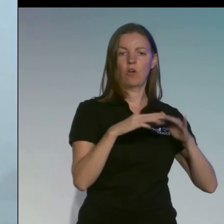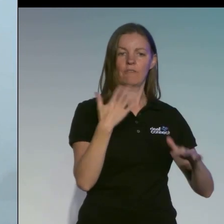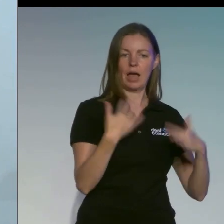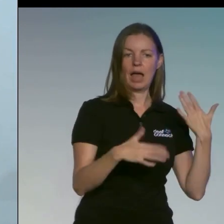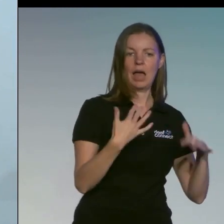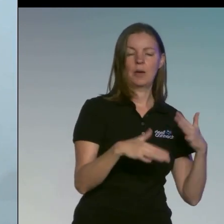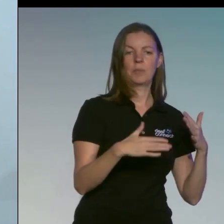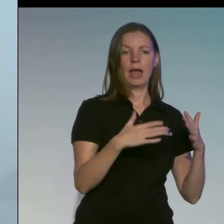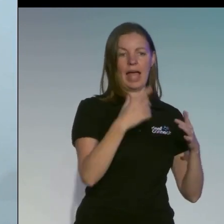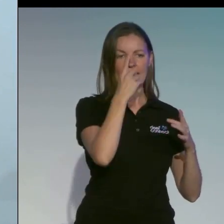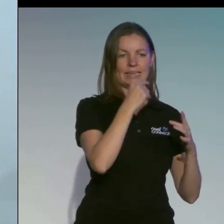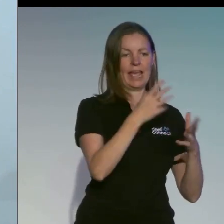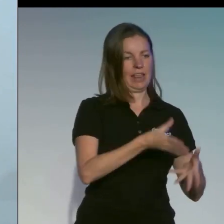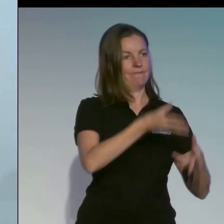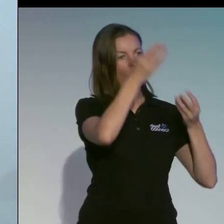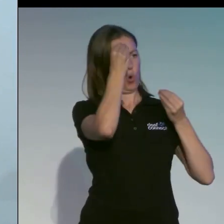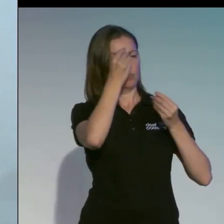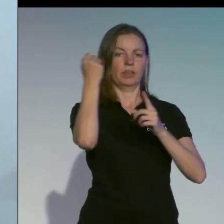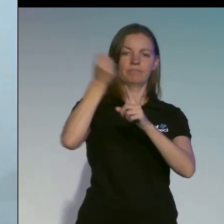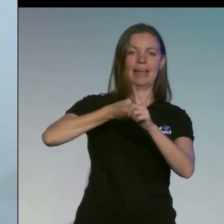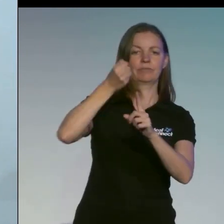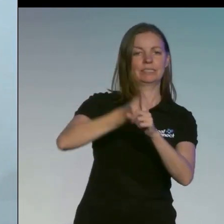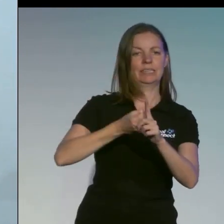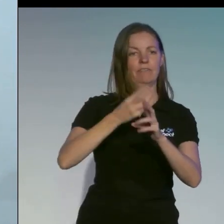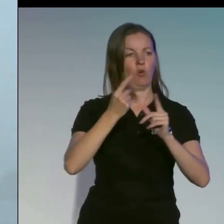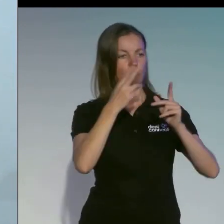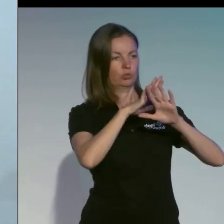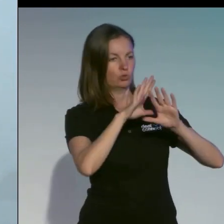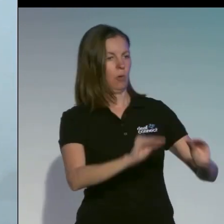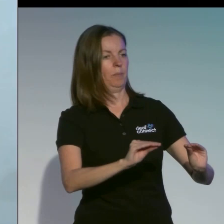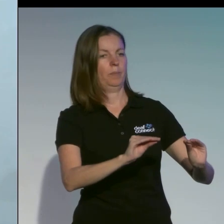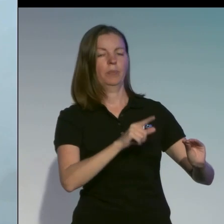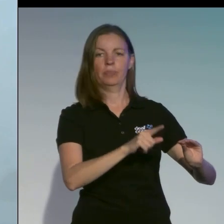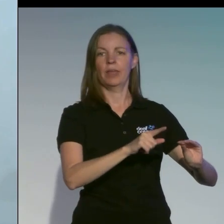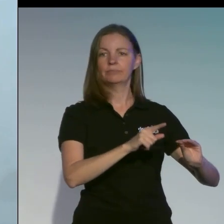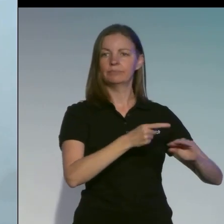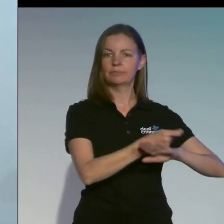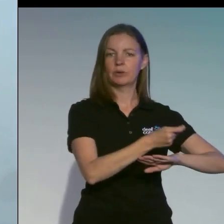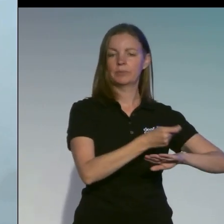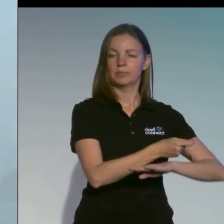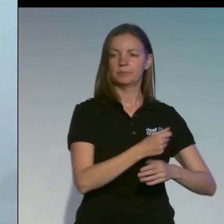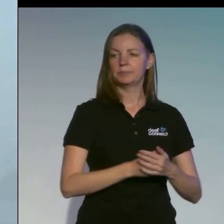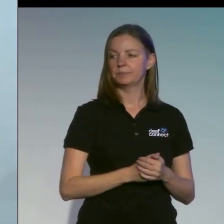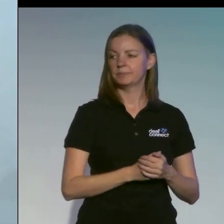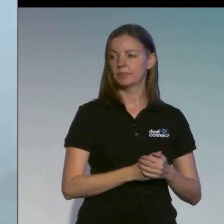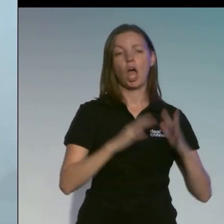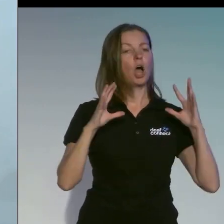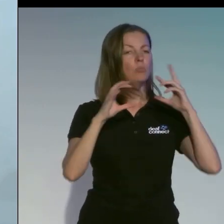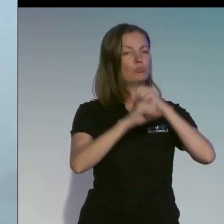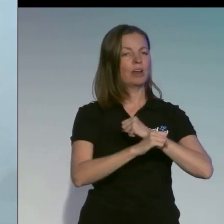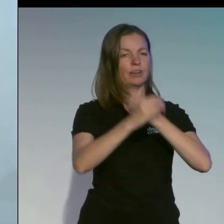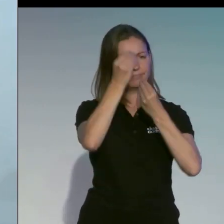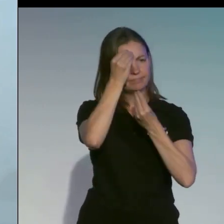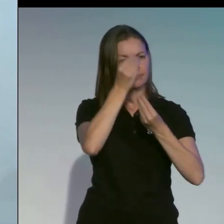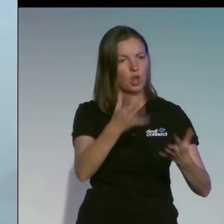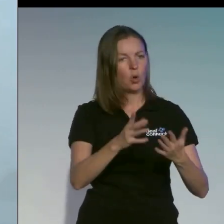informing advocacy interventions to curtail these harmful practices since then. I can briefly share with you some of the cross-cutting